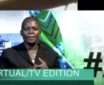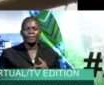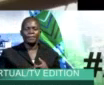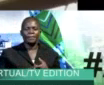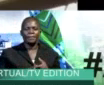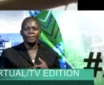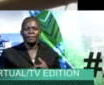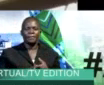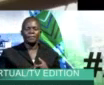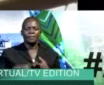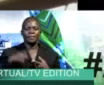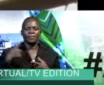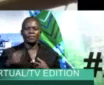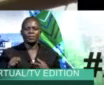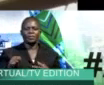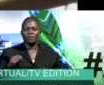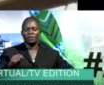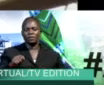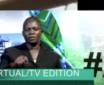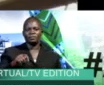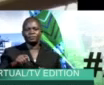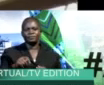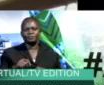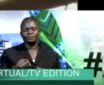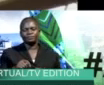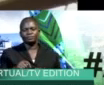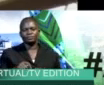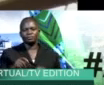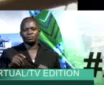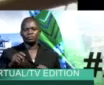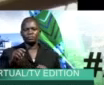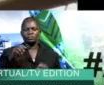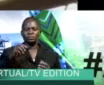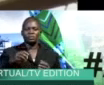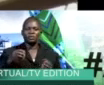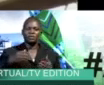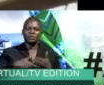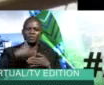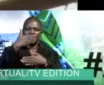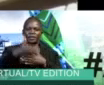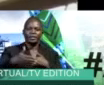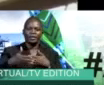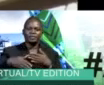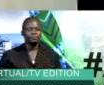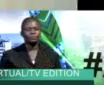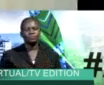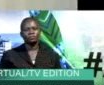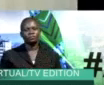the divestment of the majors between Shell and Mobil in the nearest